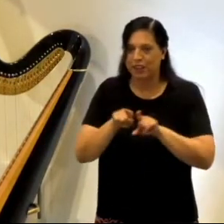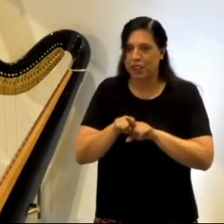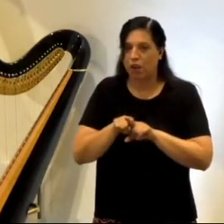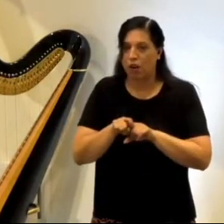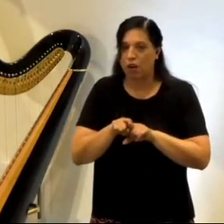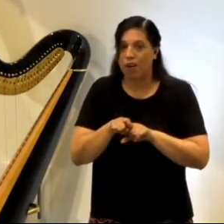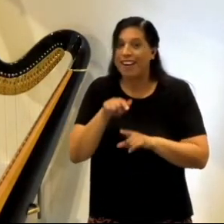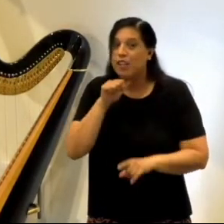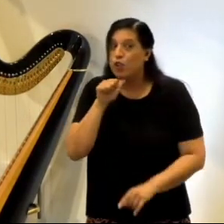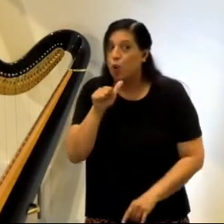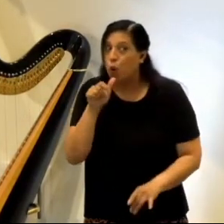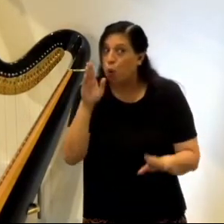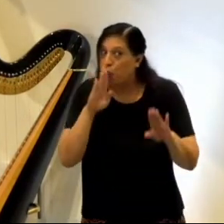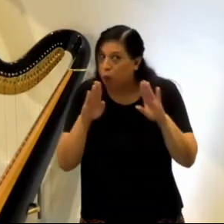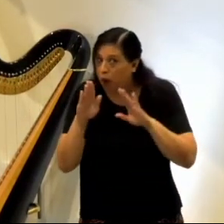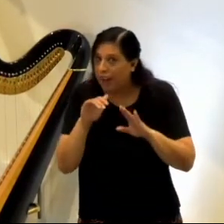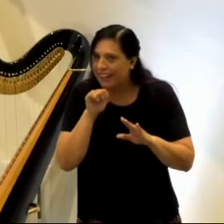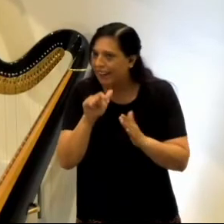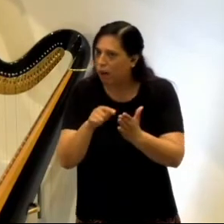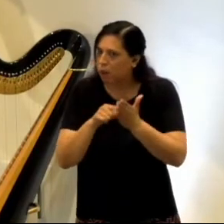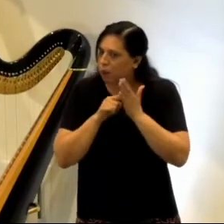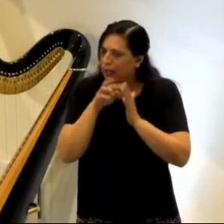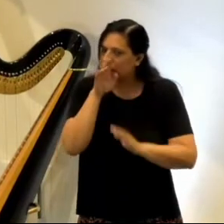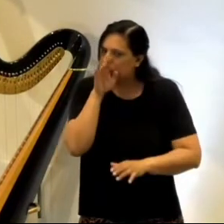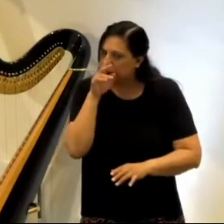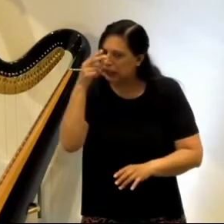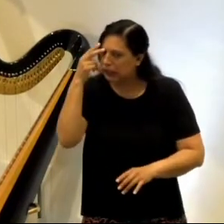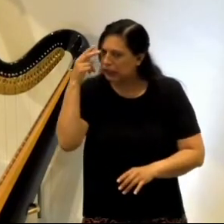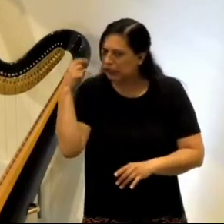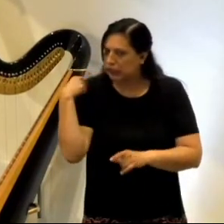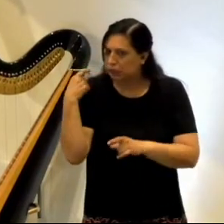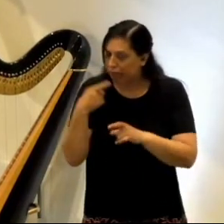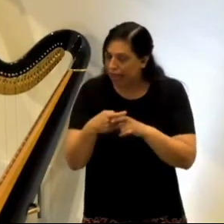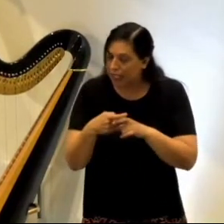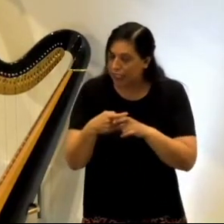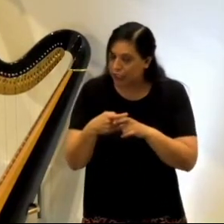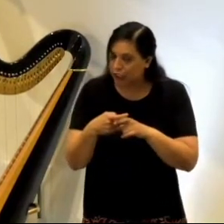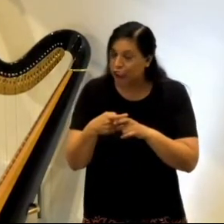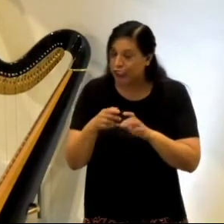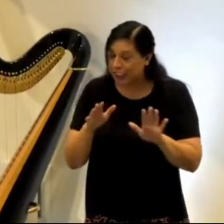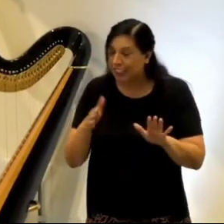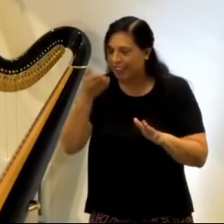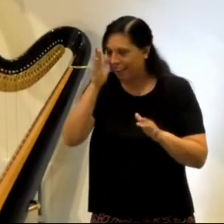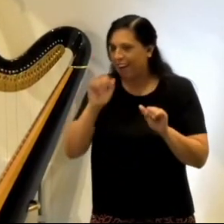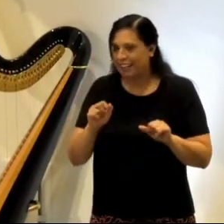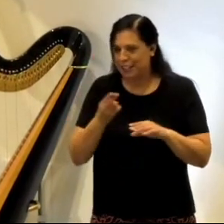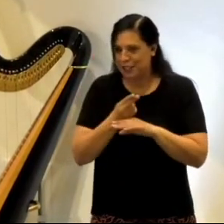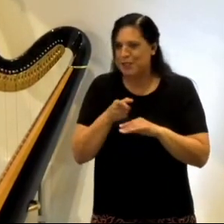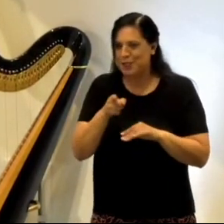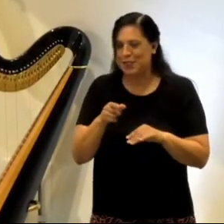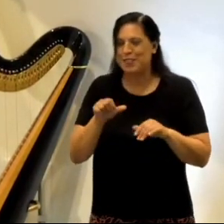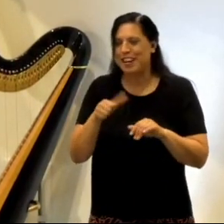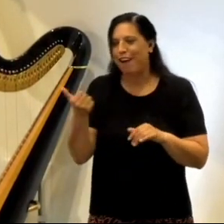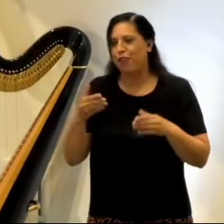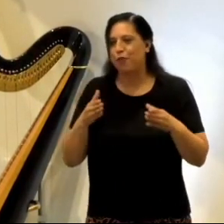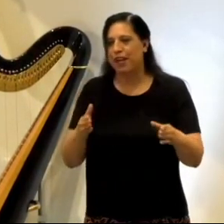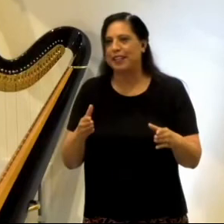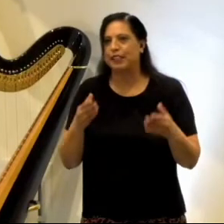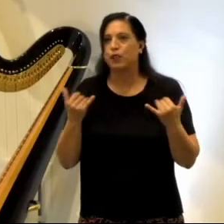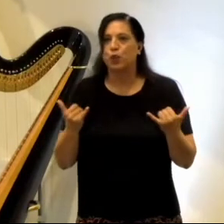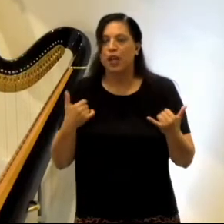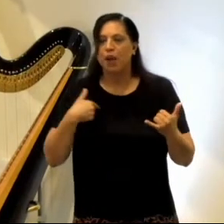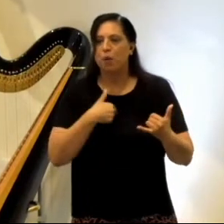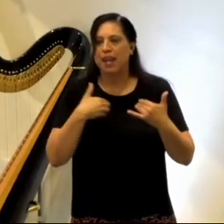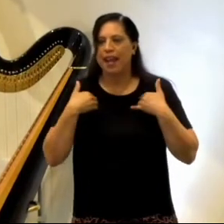speak Spanish to be a part of this. There's all kinds of ways that God can use you. So today, we've